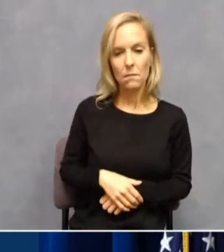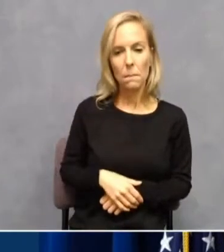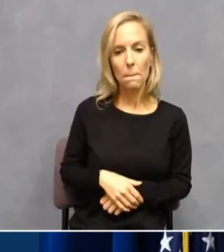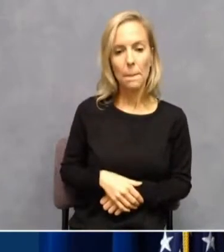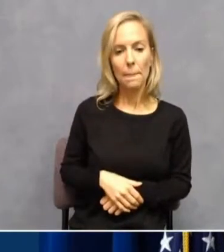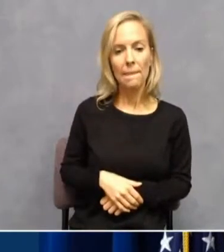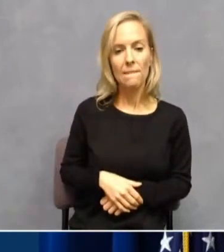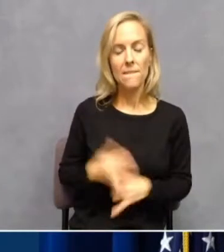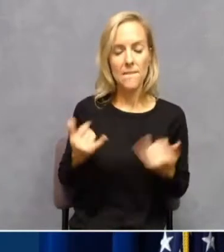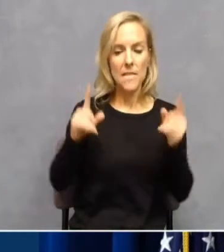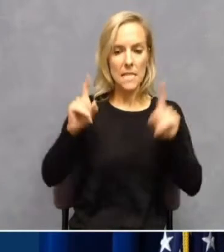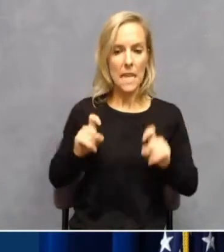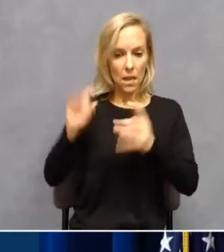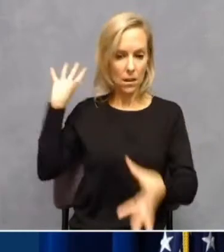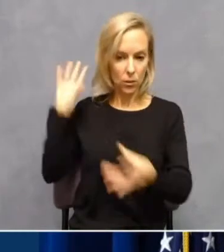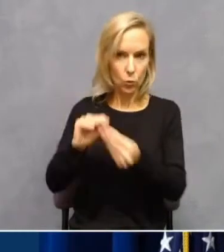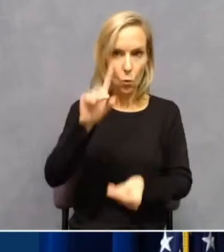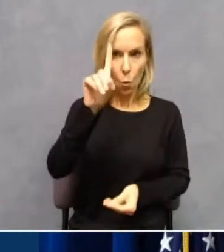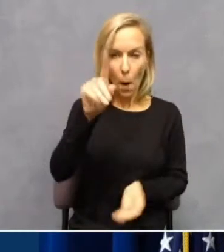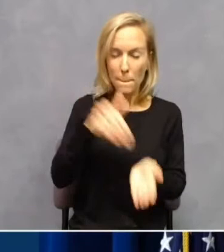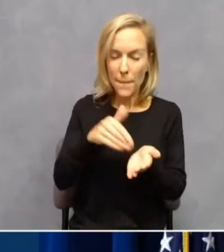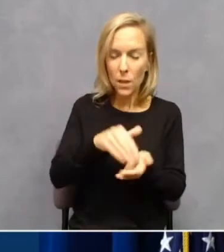now